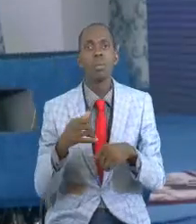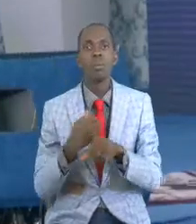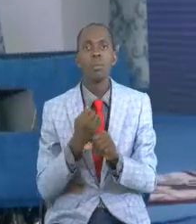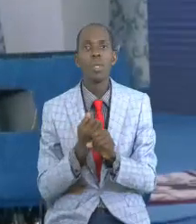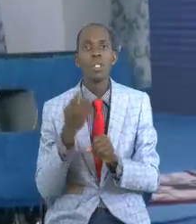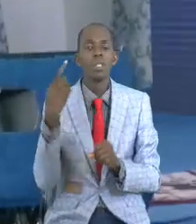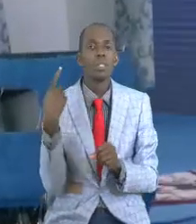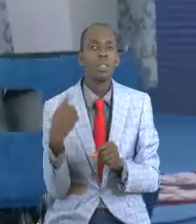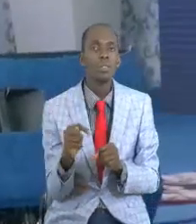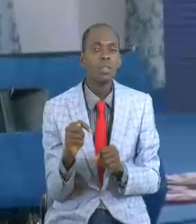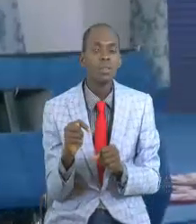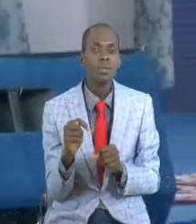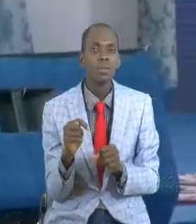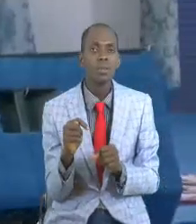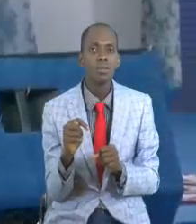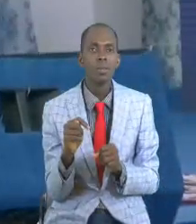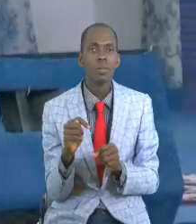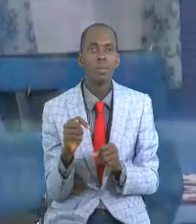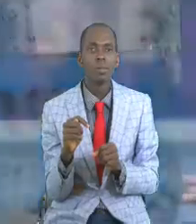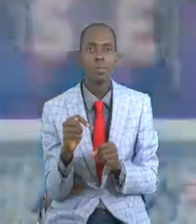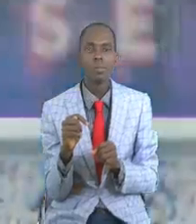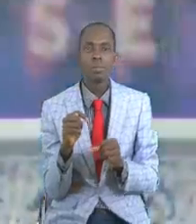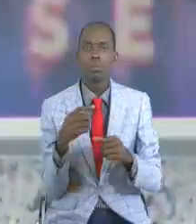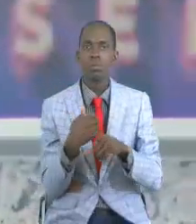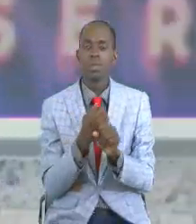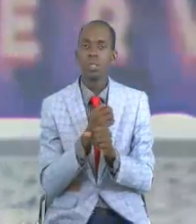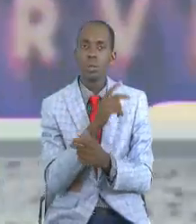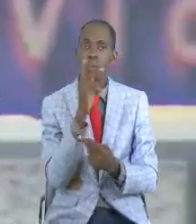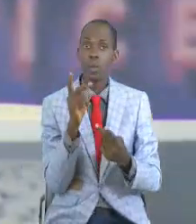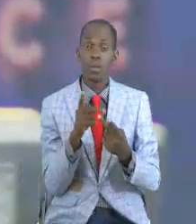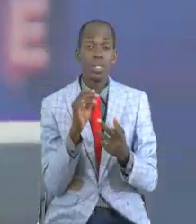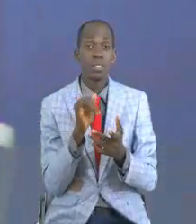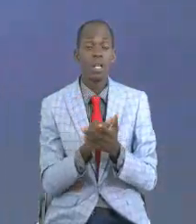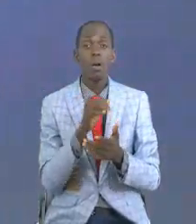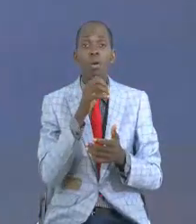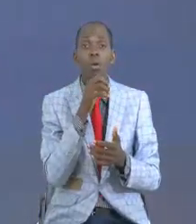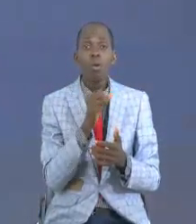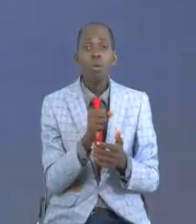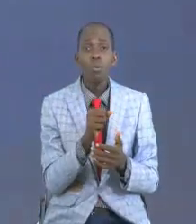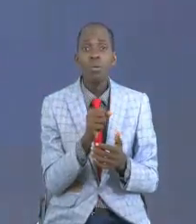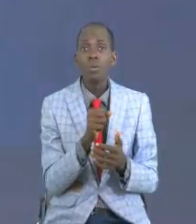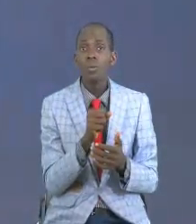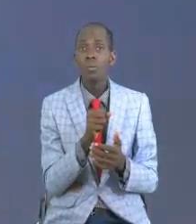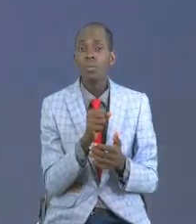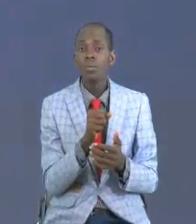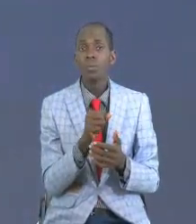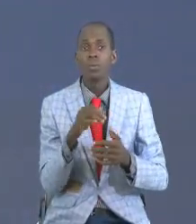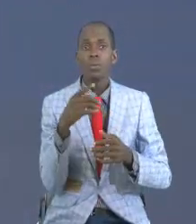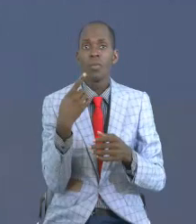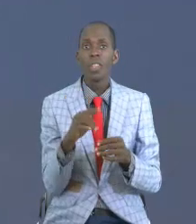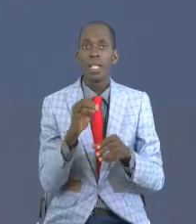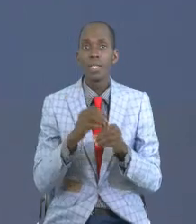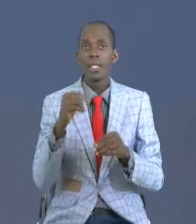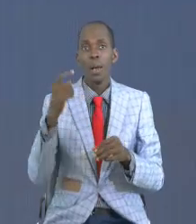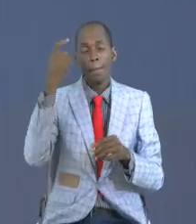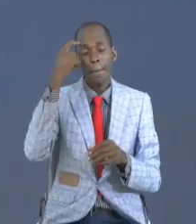thereon to perfect that the old covenants could not make them perfect in their hearts in their minds in